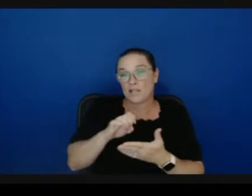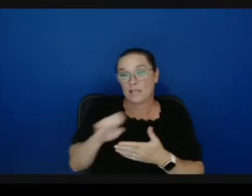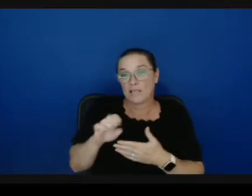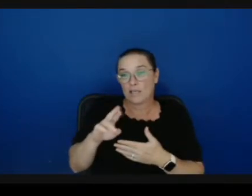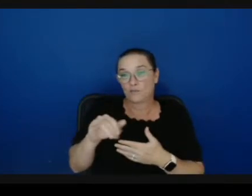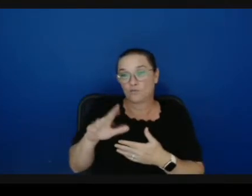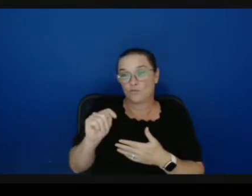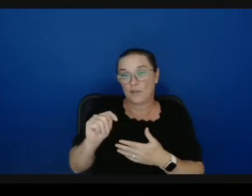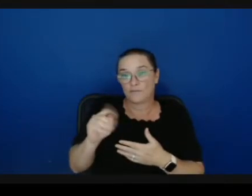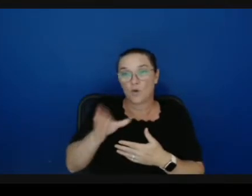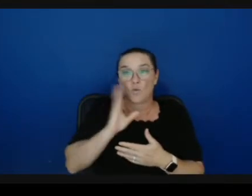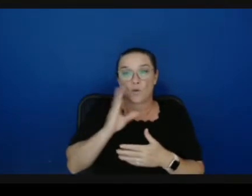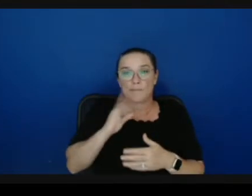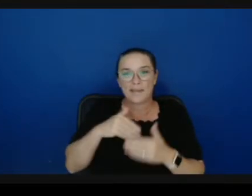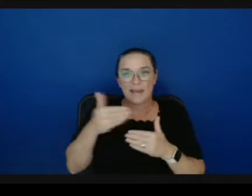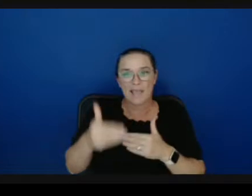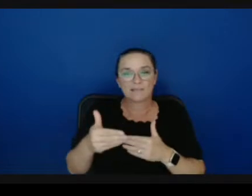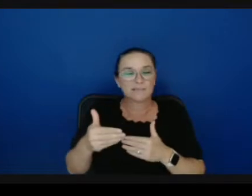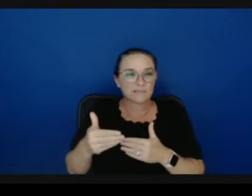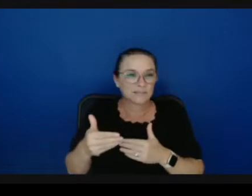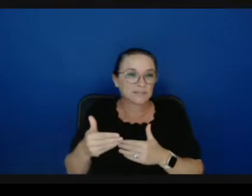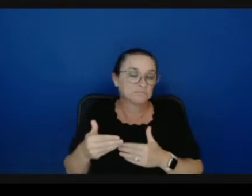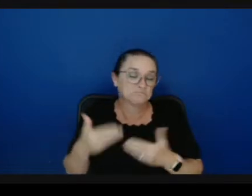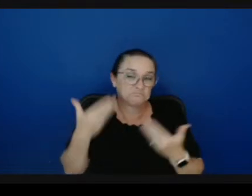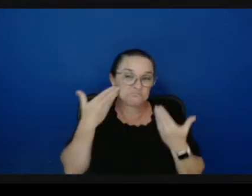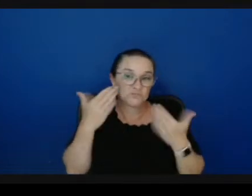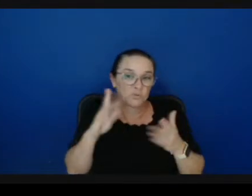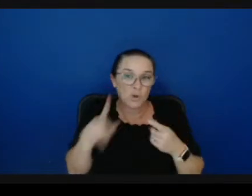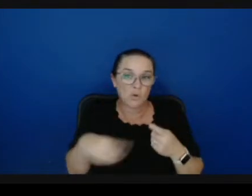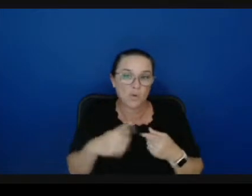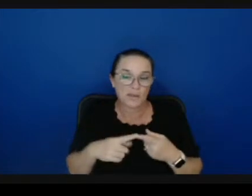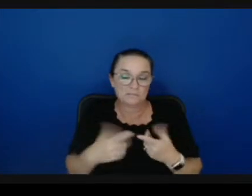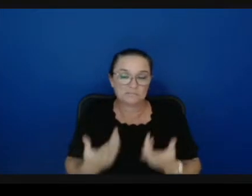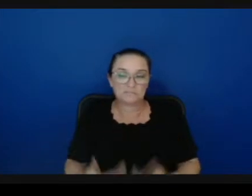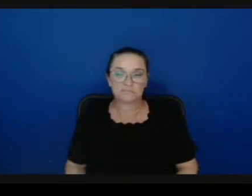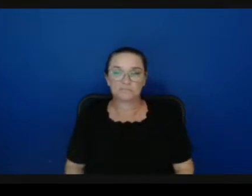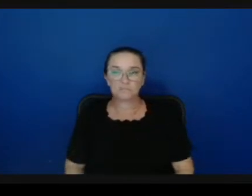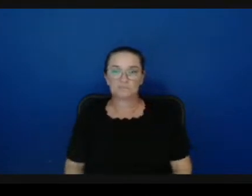phase coming up next year. Who knows exactly when.